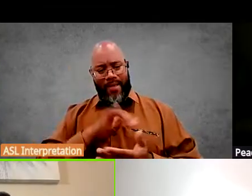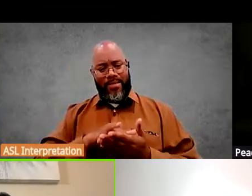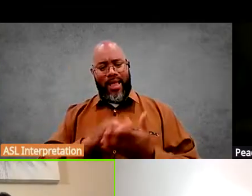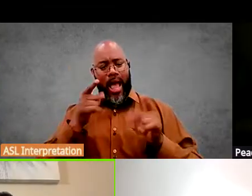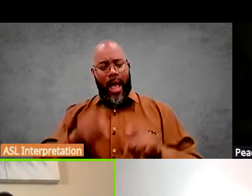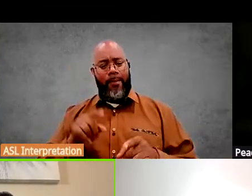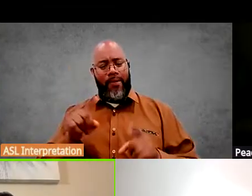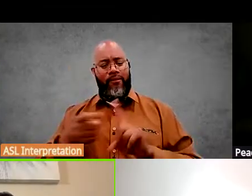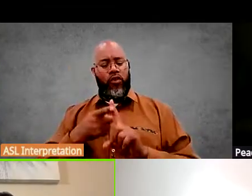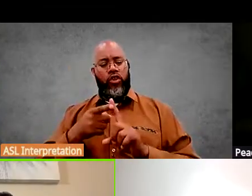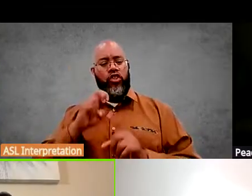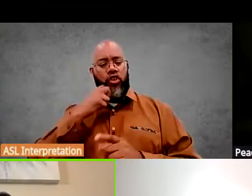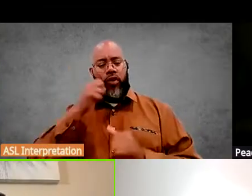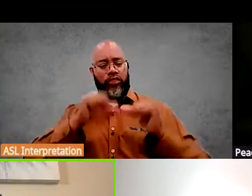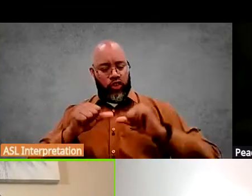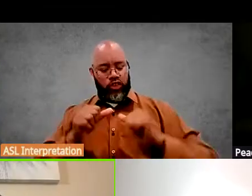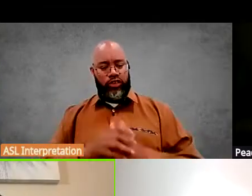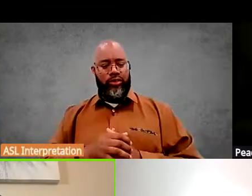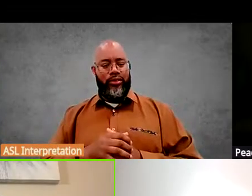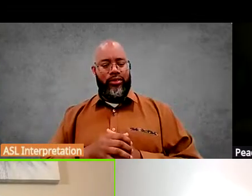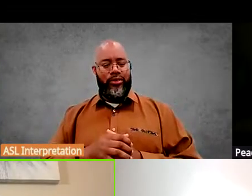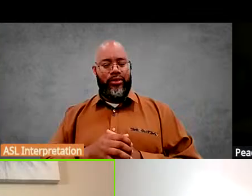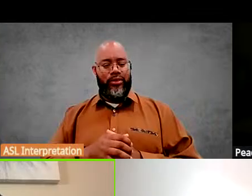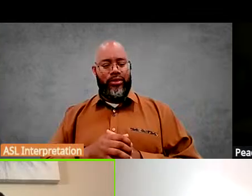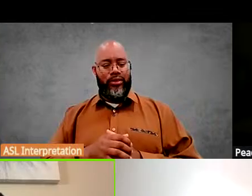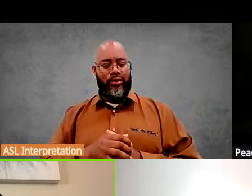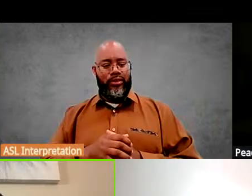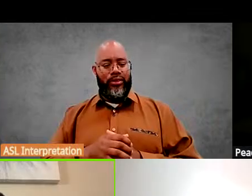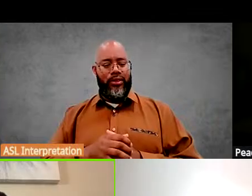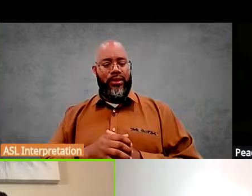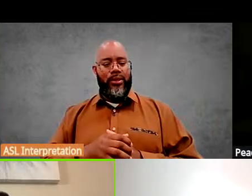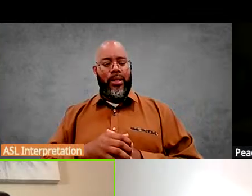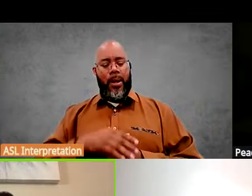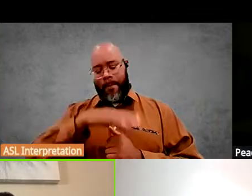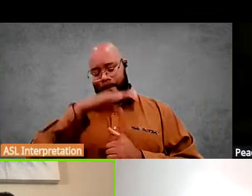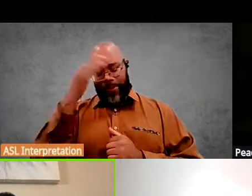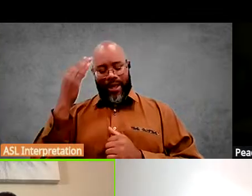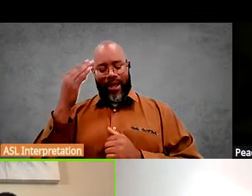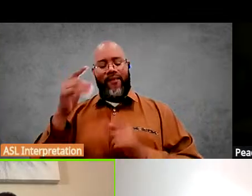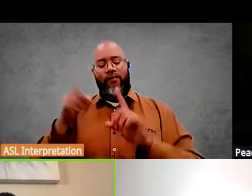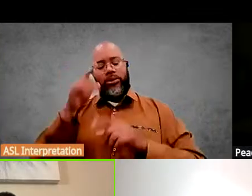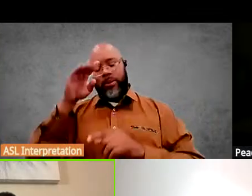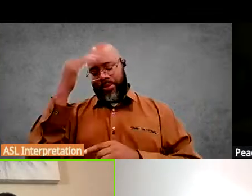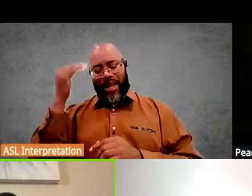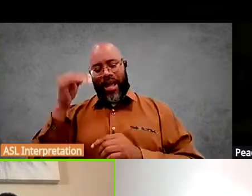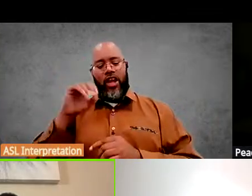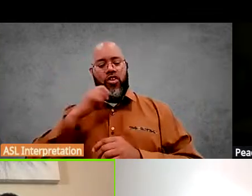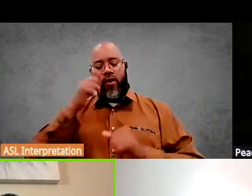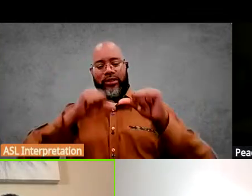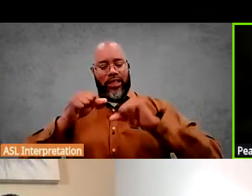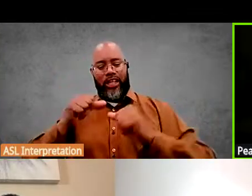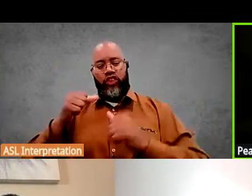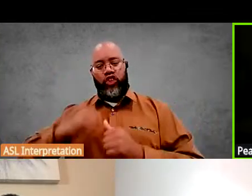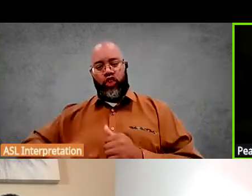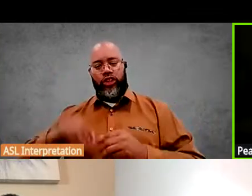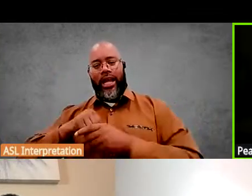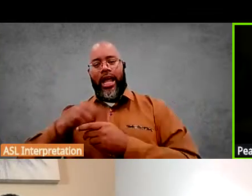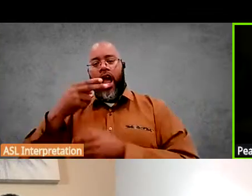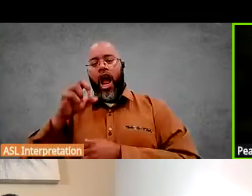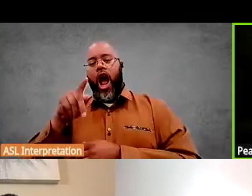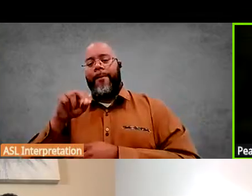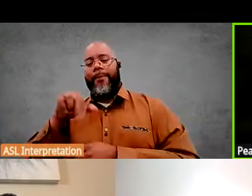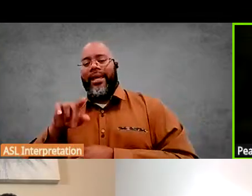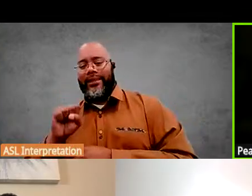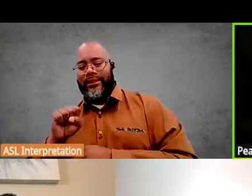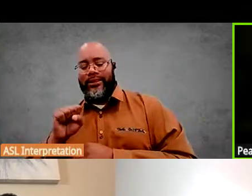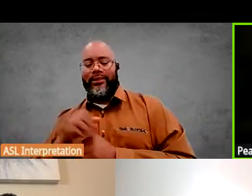first neurosurgeon. That happened to be the first black neurosurgeon at Hopkins. Yes, it was, yeah. Got it. Got it.